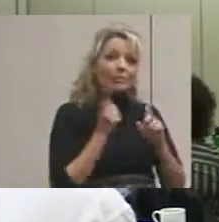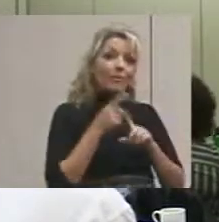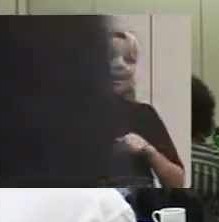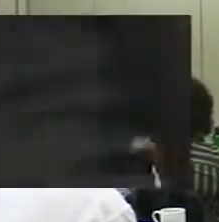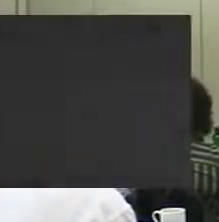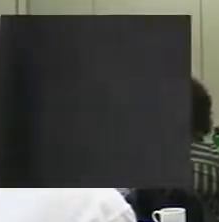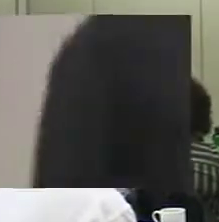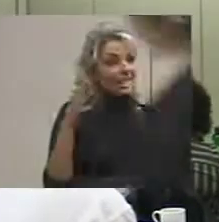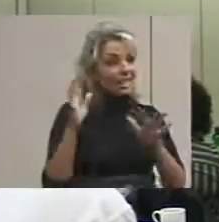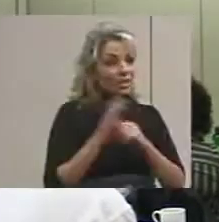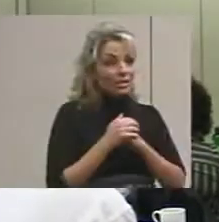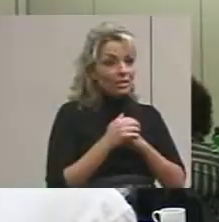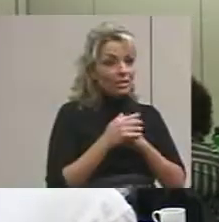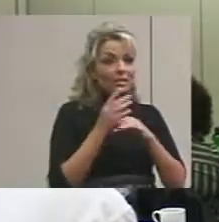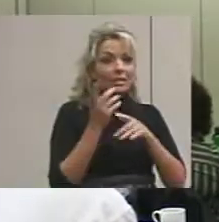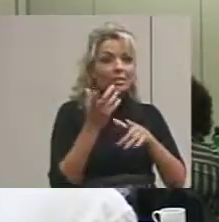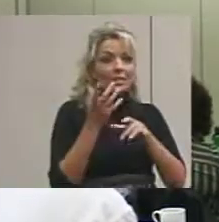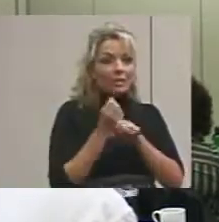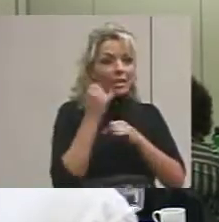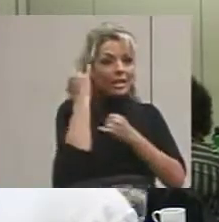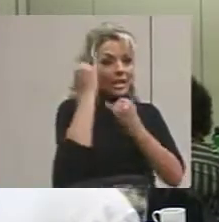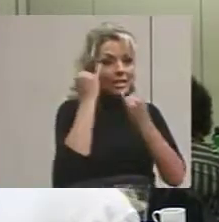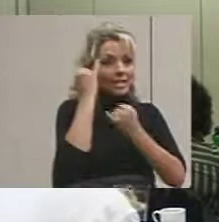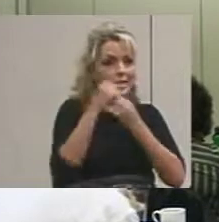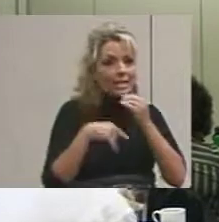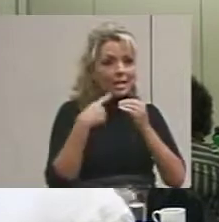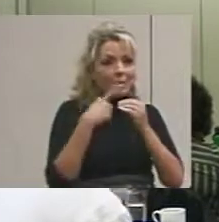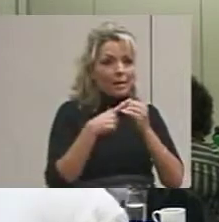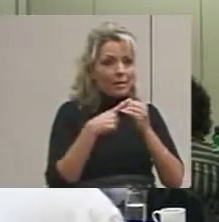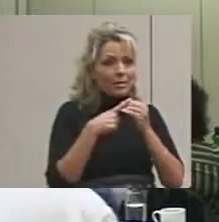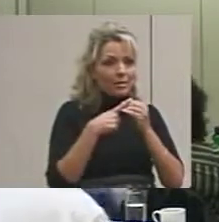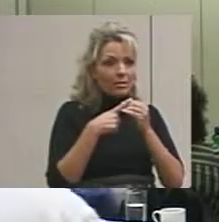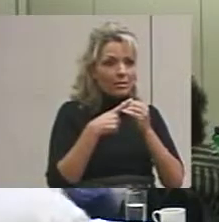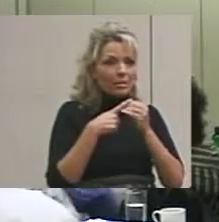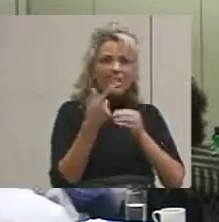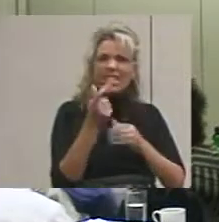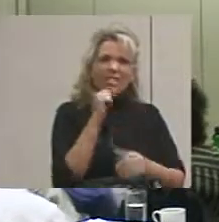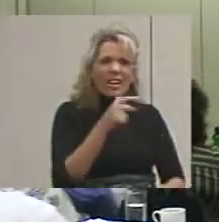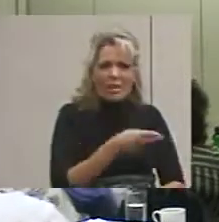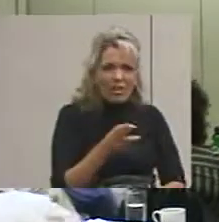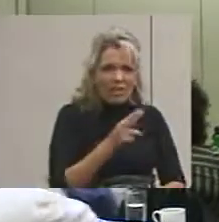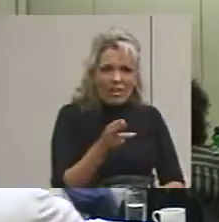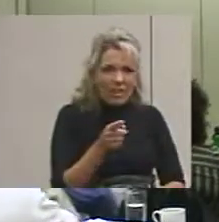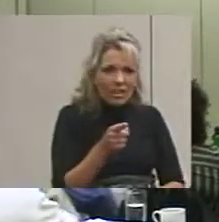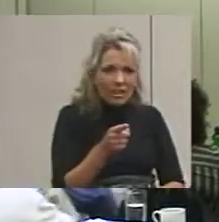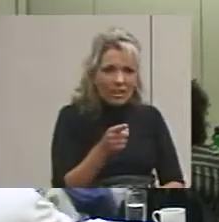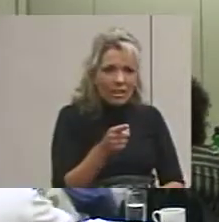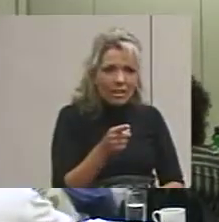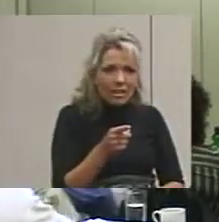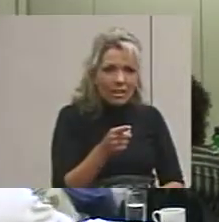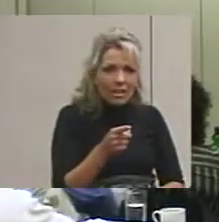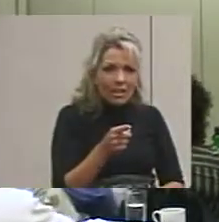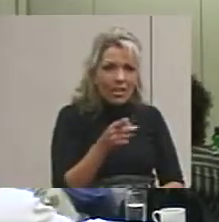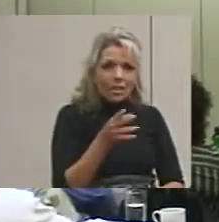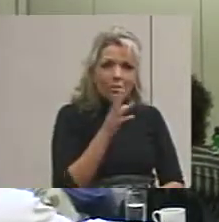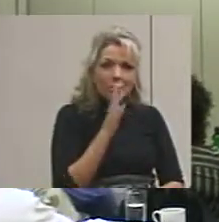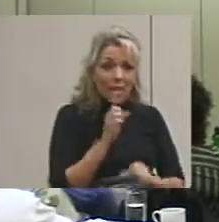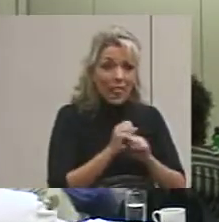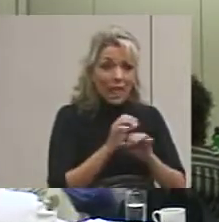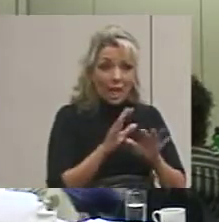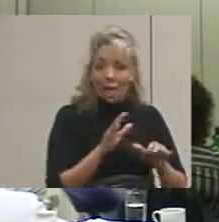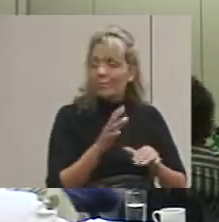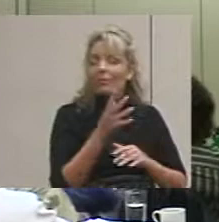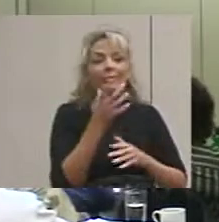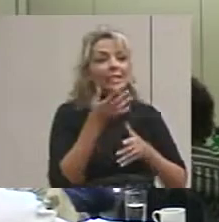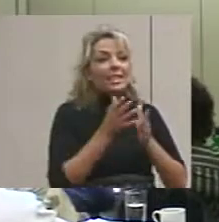the idea is just to kind of get an idea of what other people are doing and to have a chance to kind of ask questions of what other people